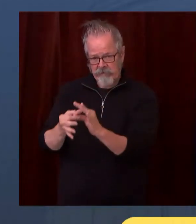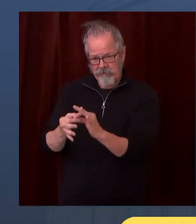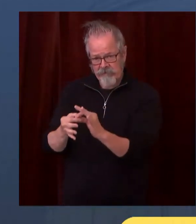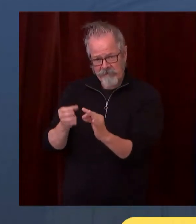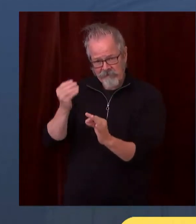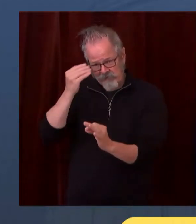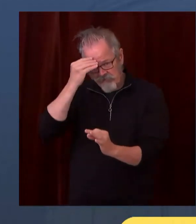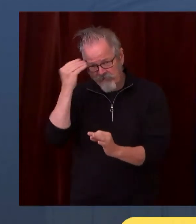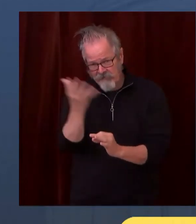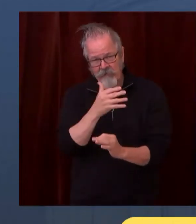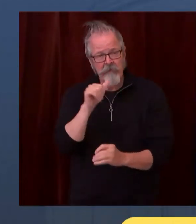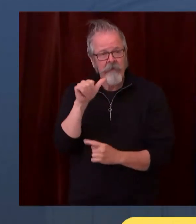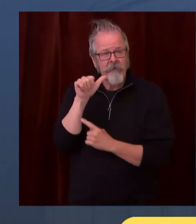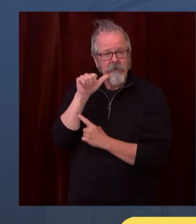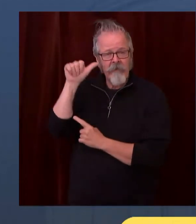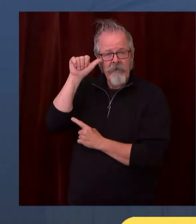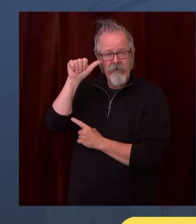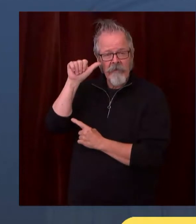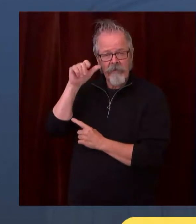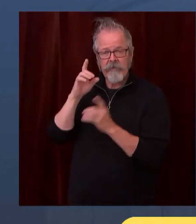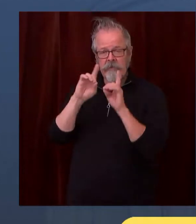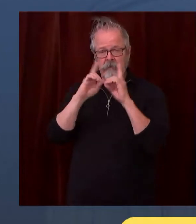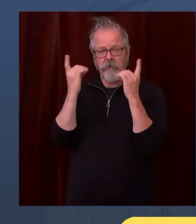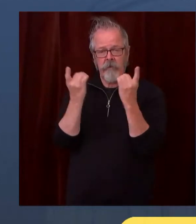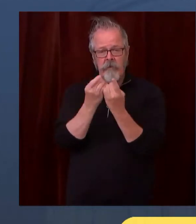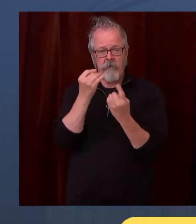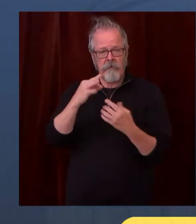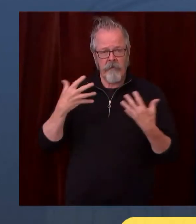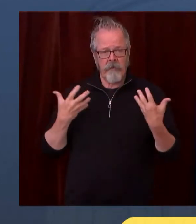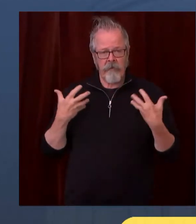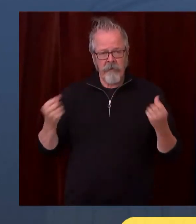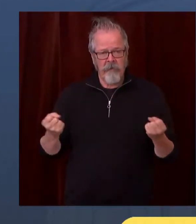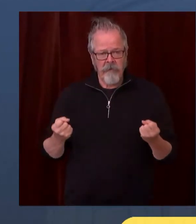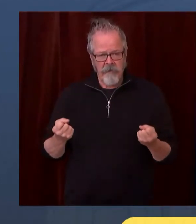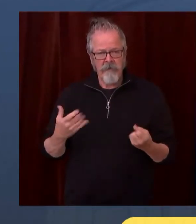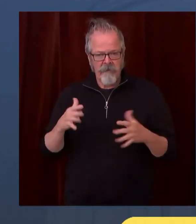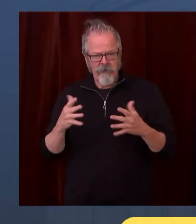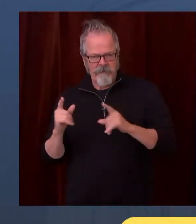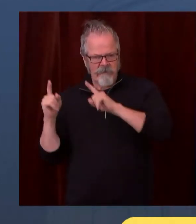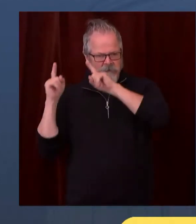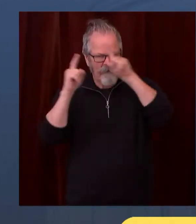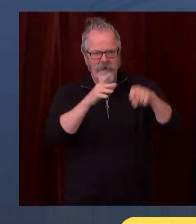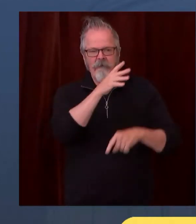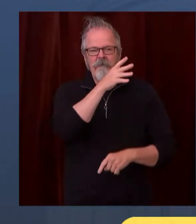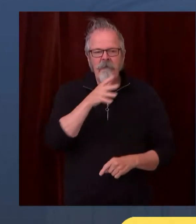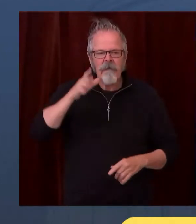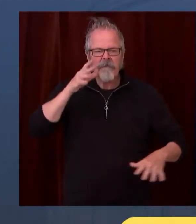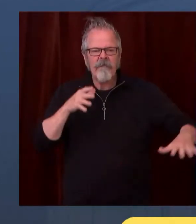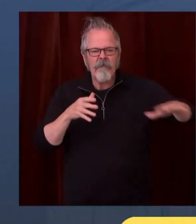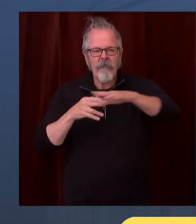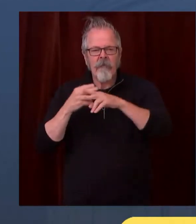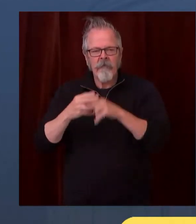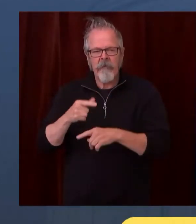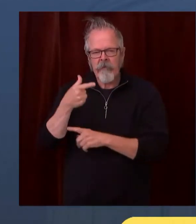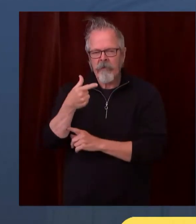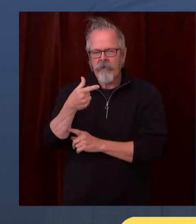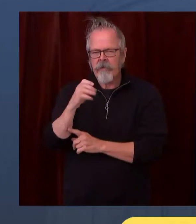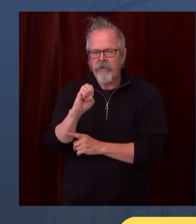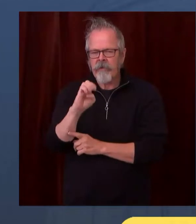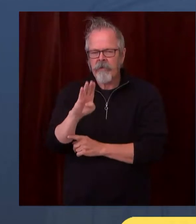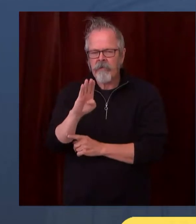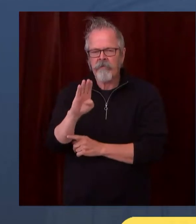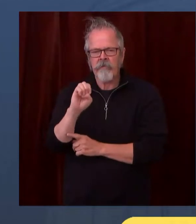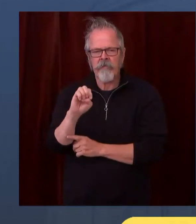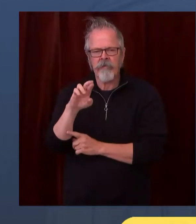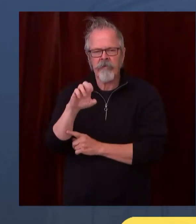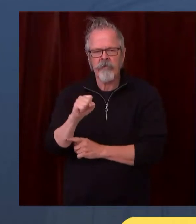County requiring all of their employees to be tested for COVID-19. This is in response to a major outbreak